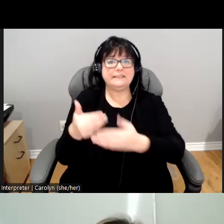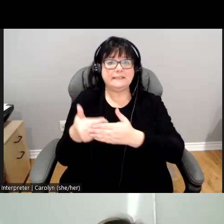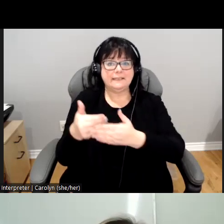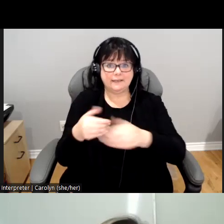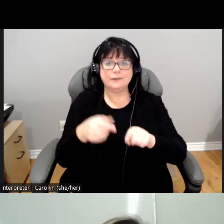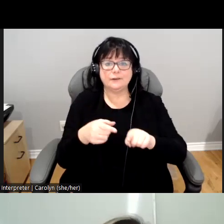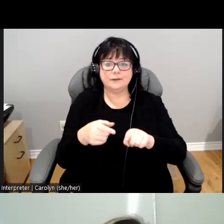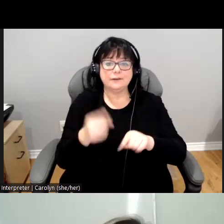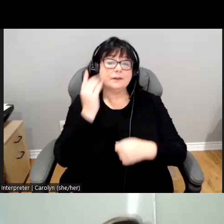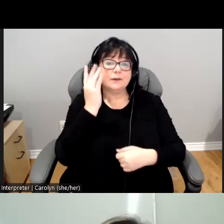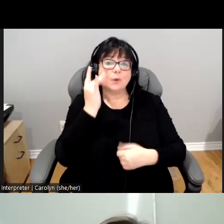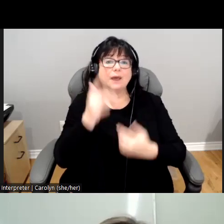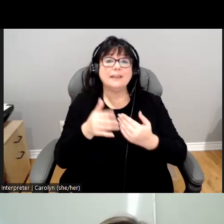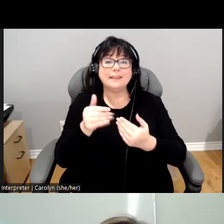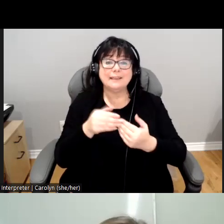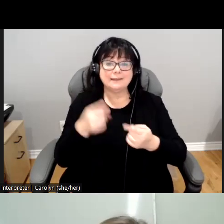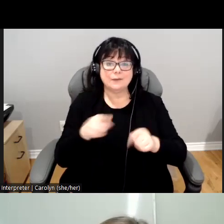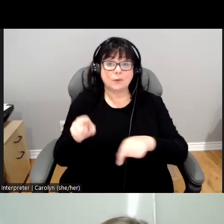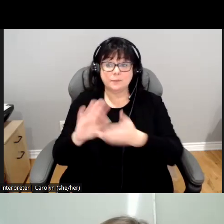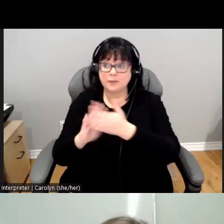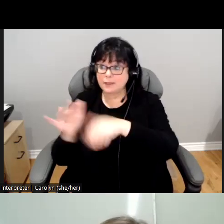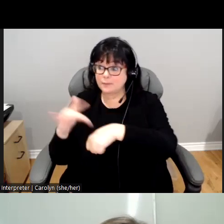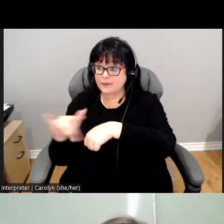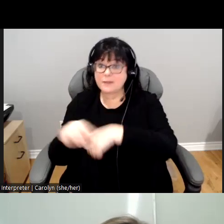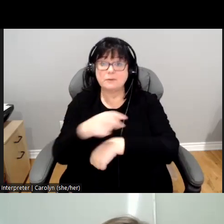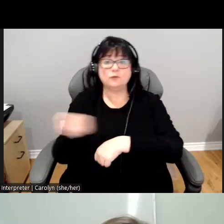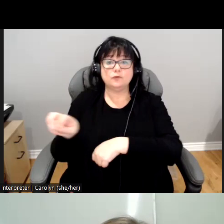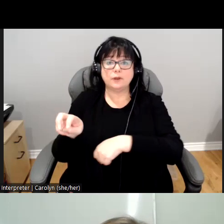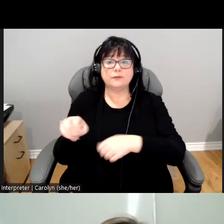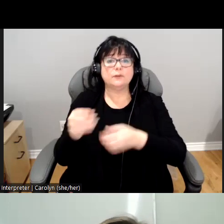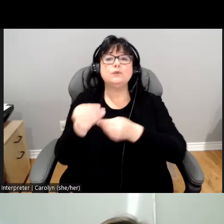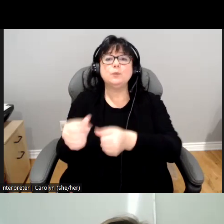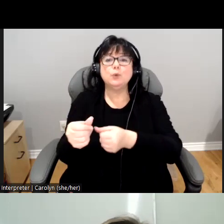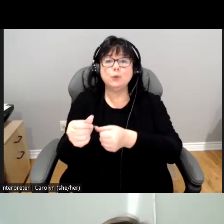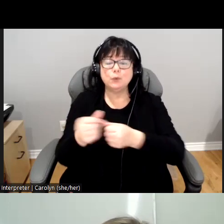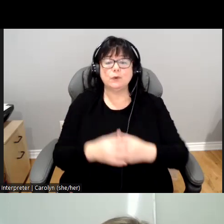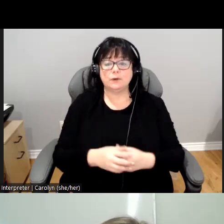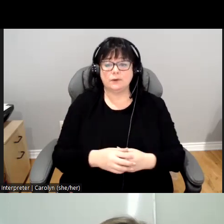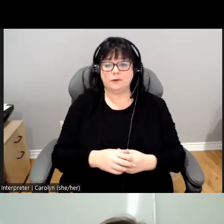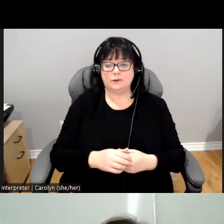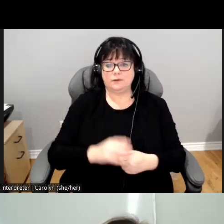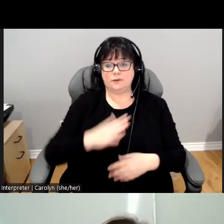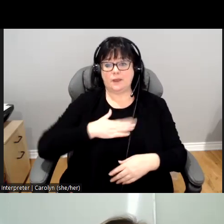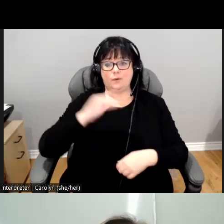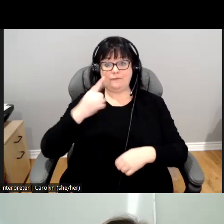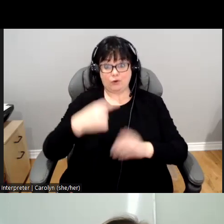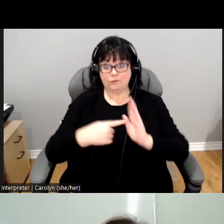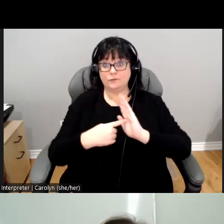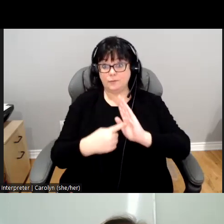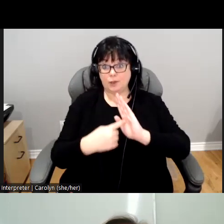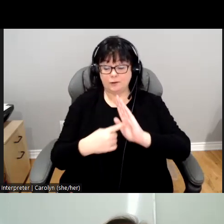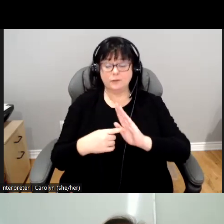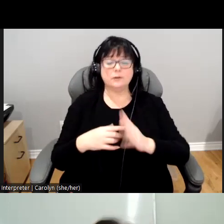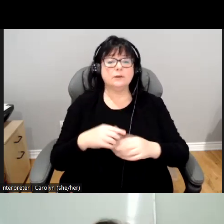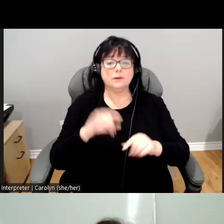moving into language training when a spot opened up for them. So that was our initial model that we used. And it's really